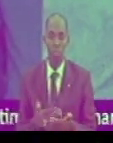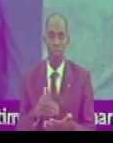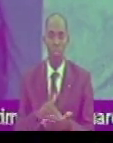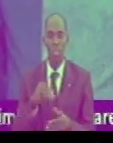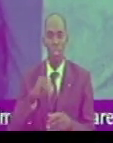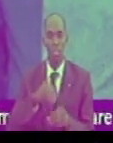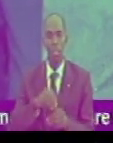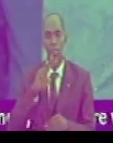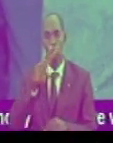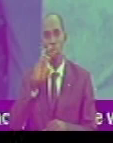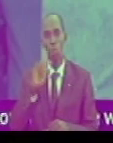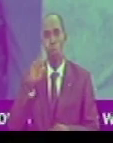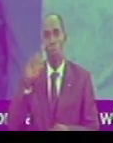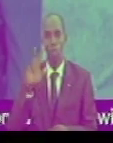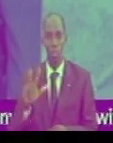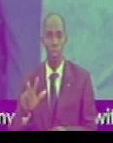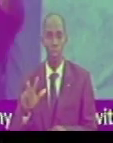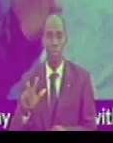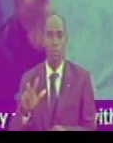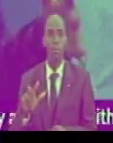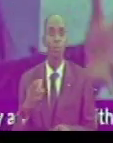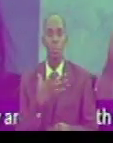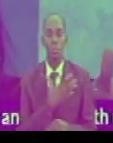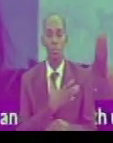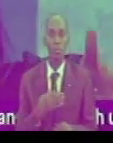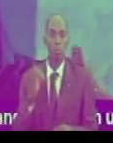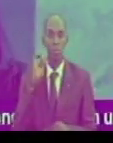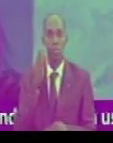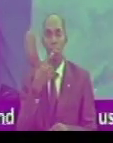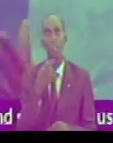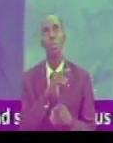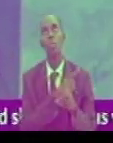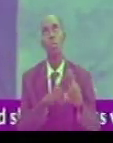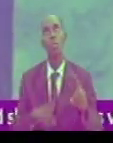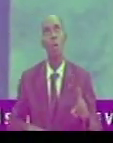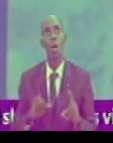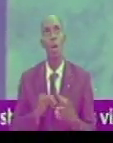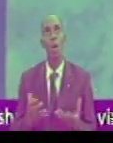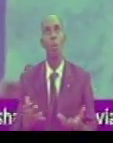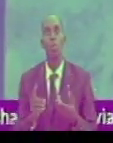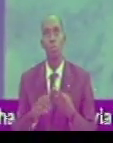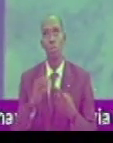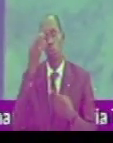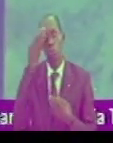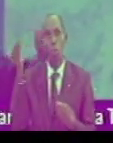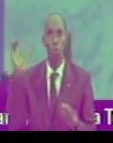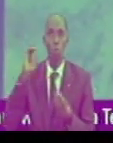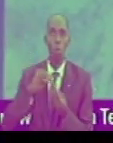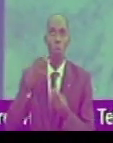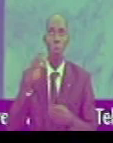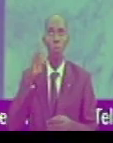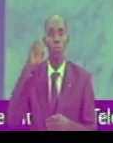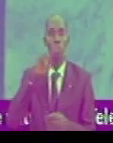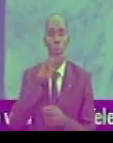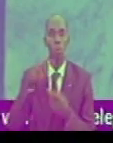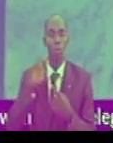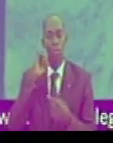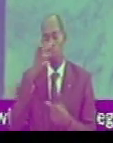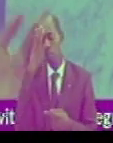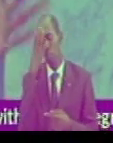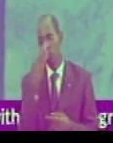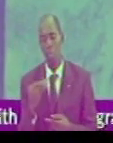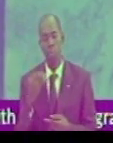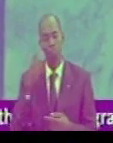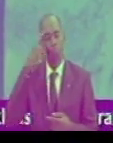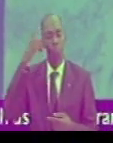I slept, I saw myself, I saw our father in the Lord, Pastor Dobler Kumi, and I saw myself, we seated in the church, and that